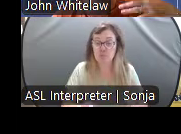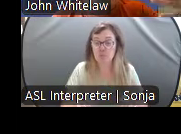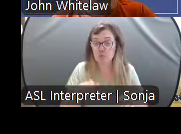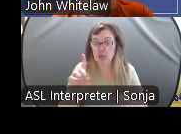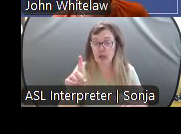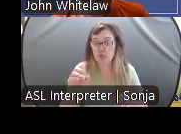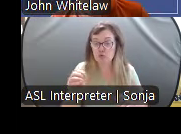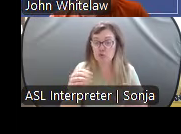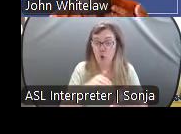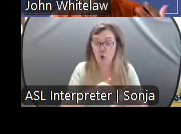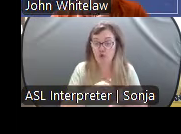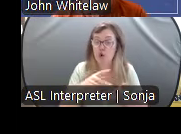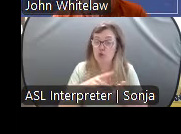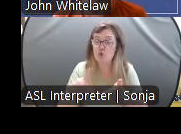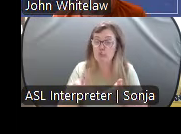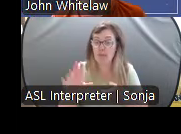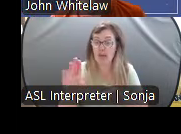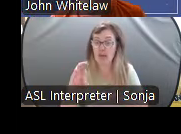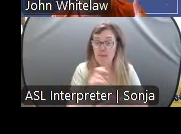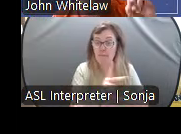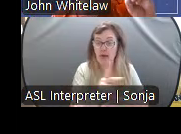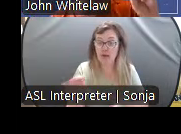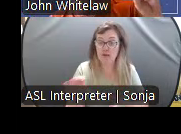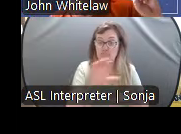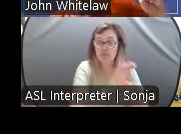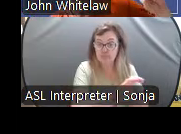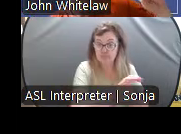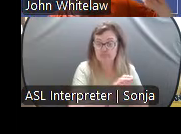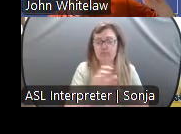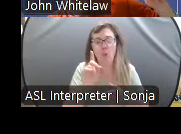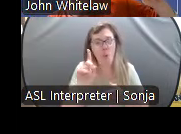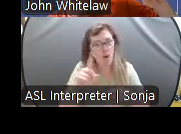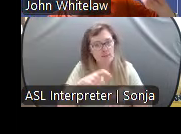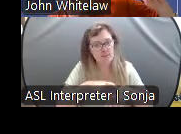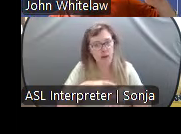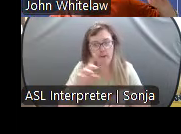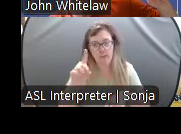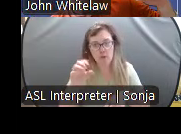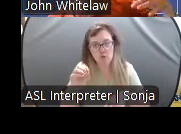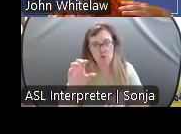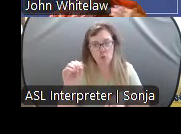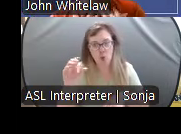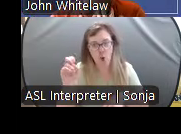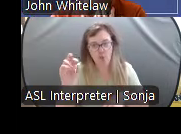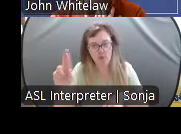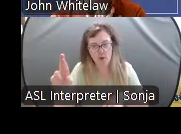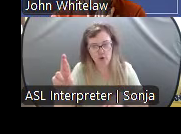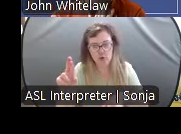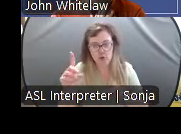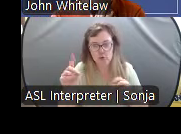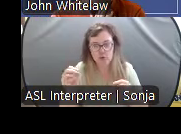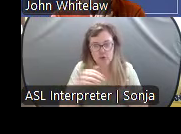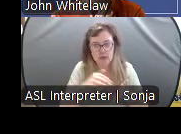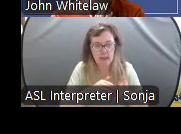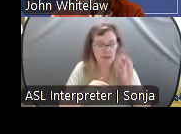you have to pay the money back, and there's some other little hoops you have to jump through, but you only get one do-over. And it's, my clients aren't people